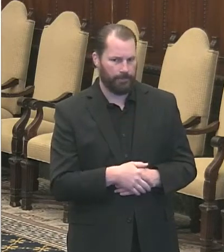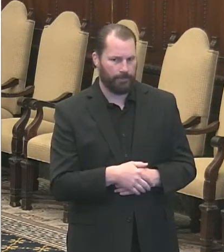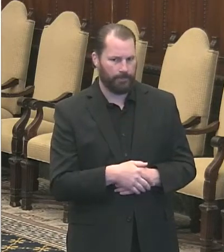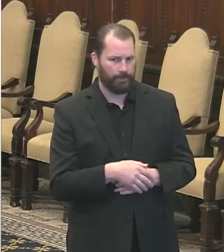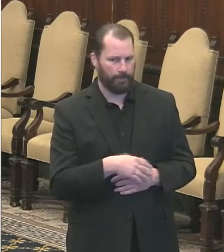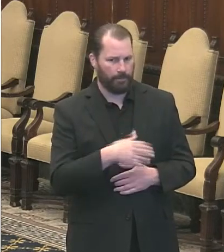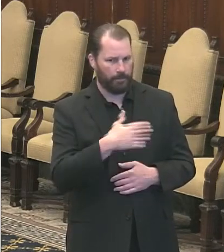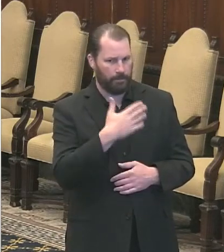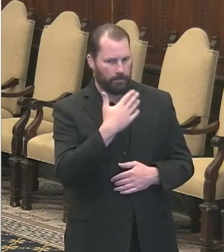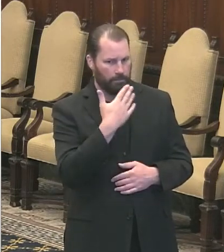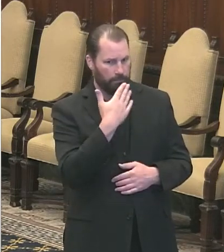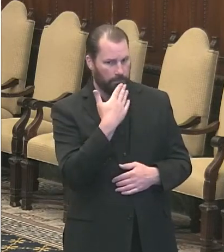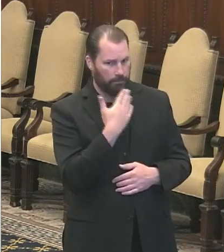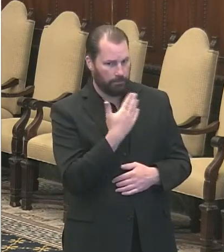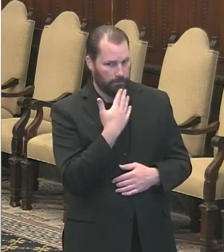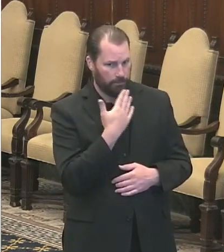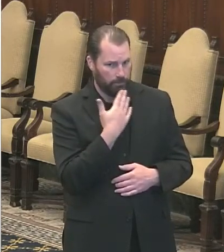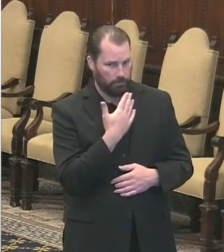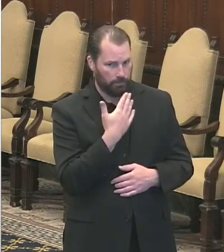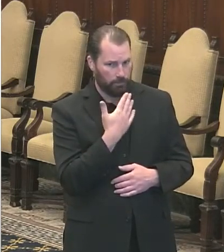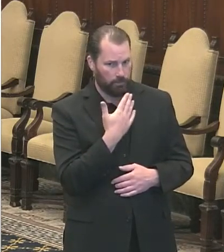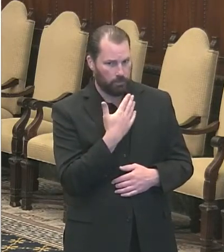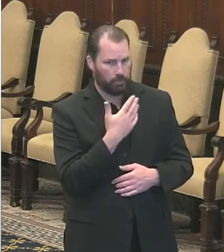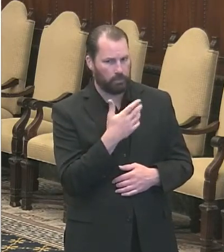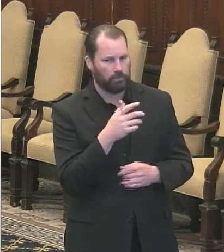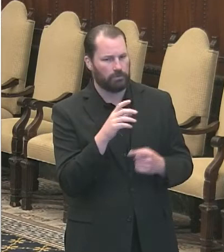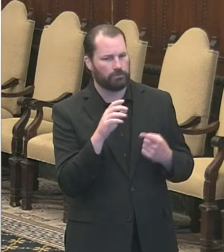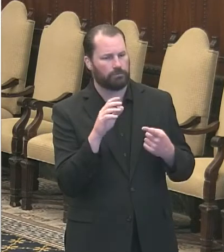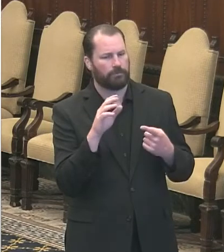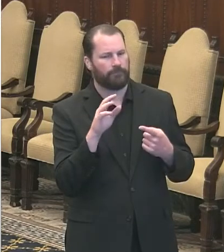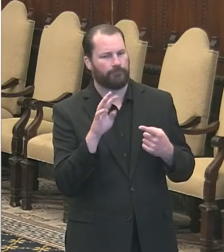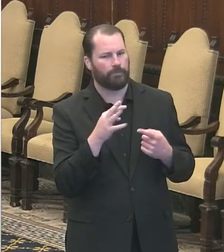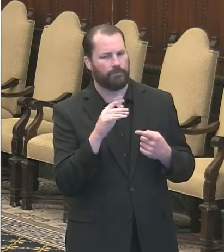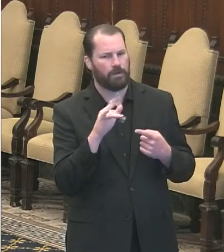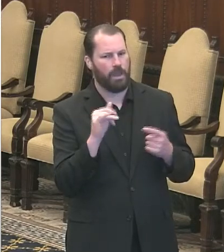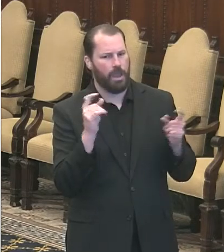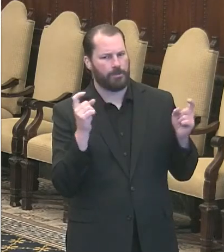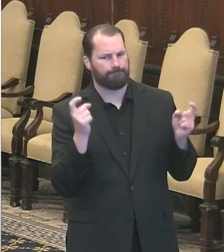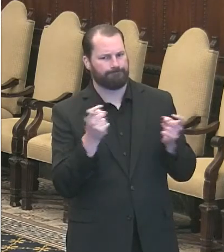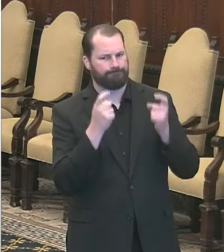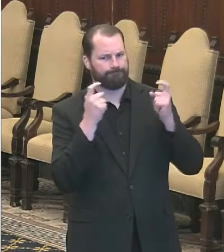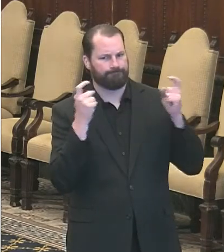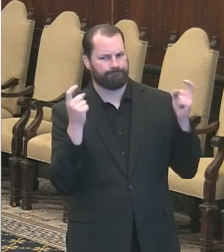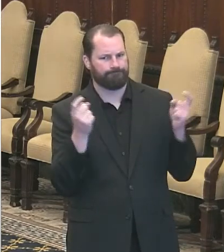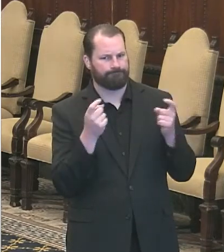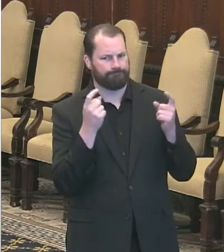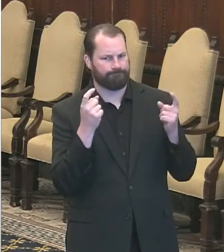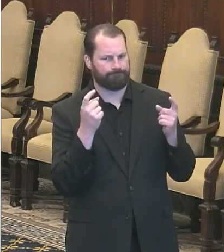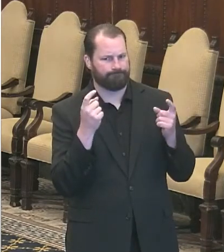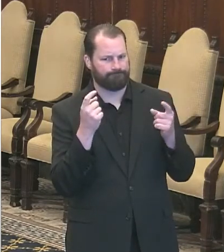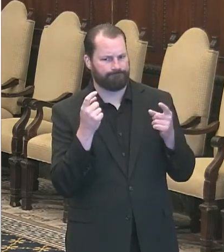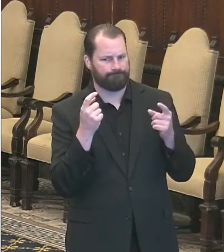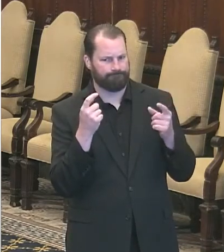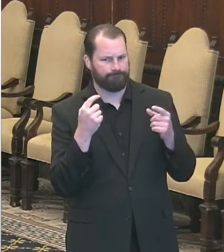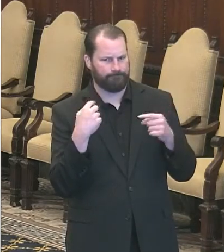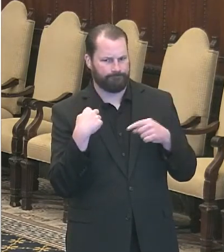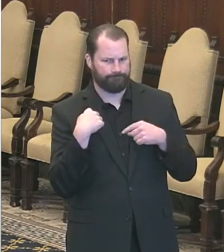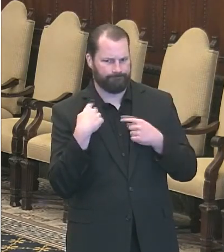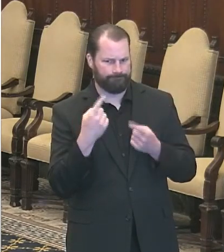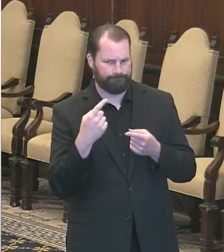are the historic sites. Does the city expect that Independence Hall or any of those other historical sites will be open by July